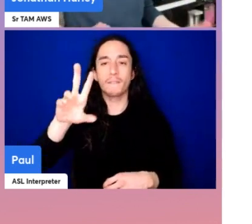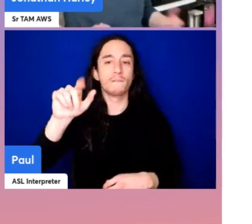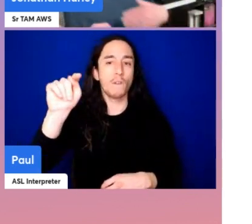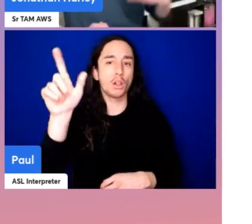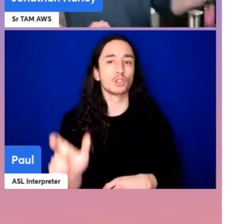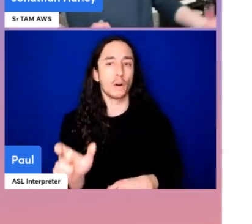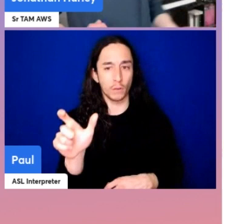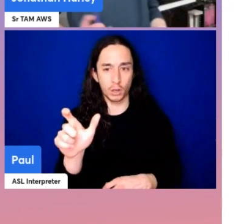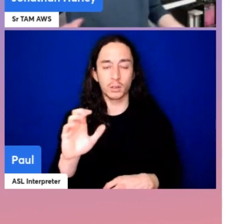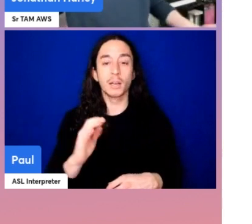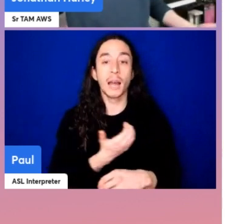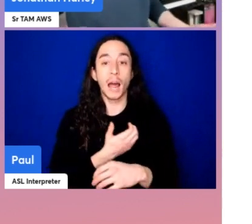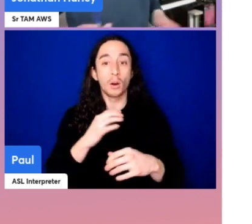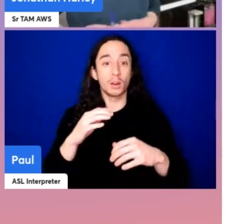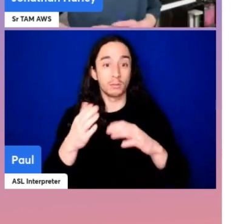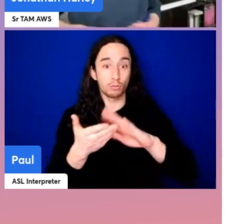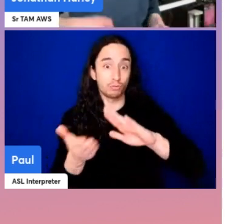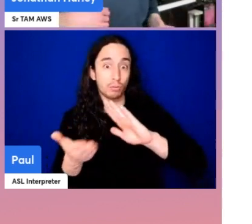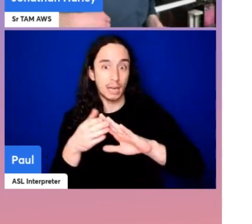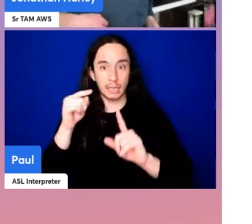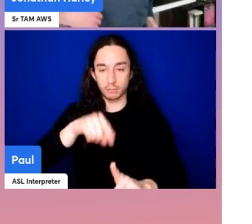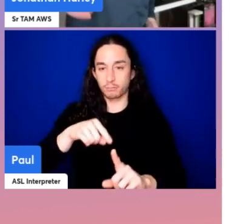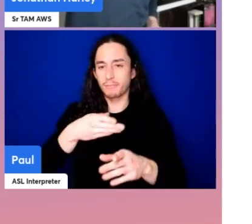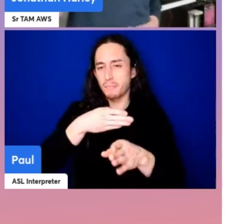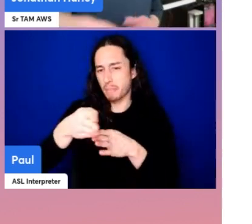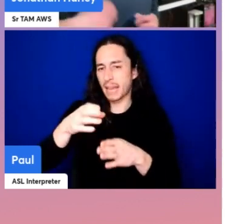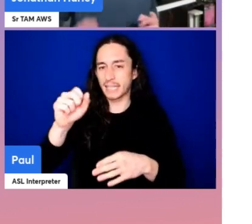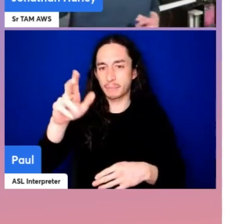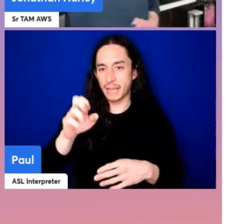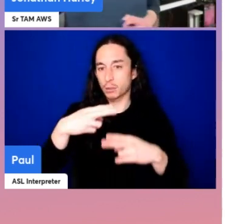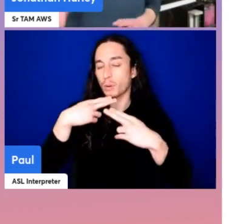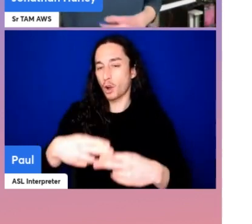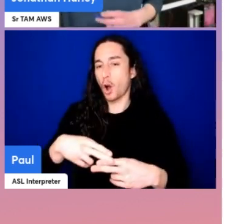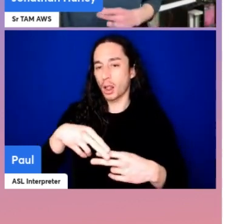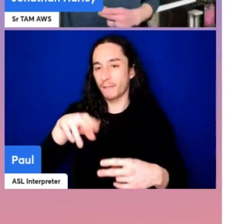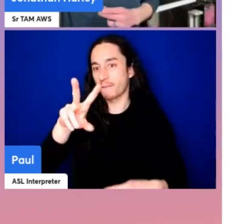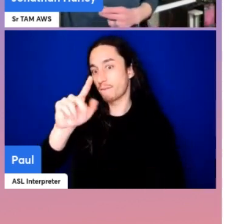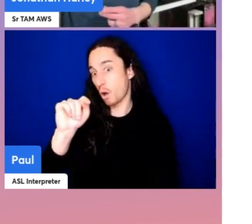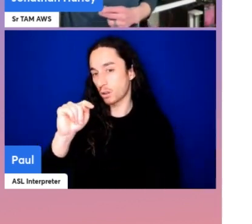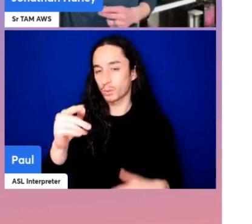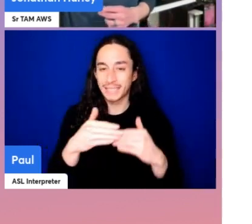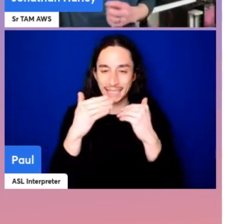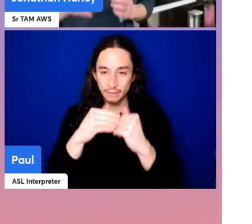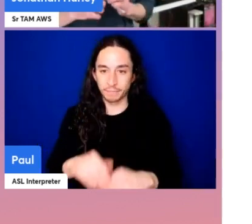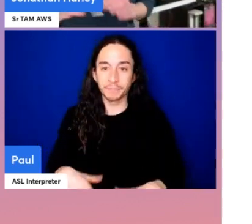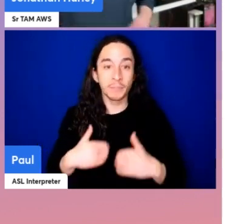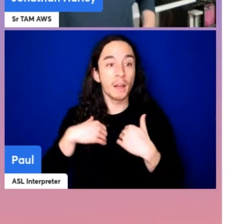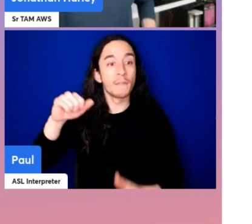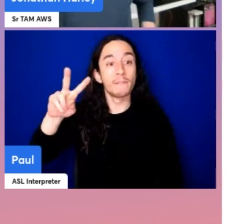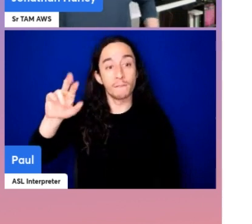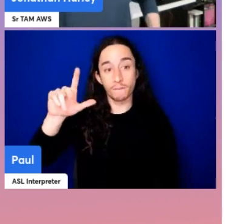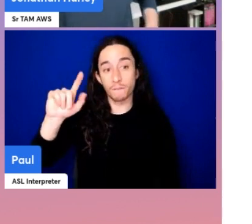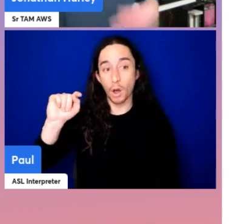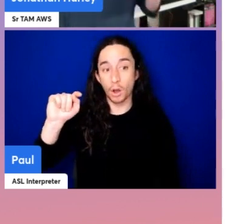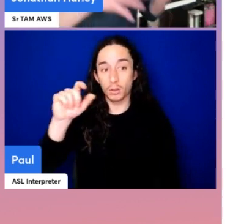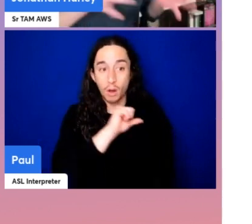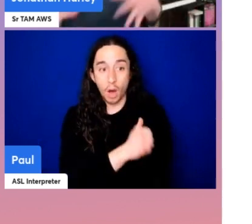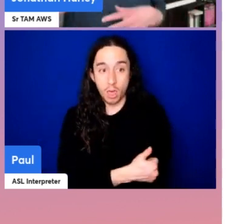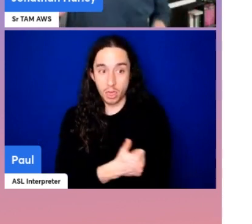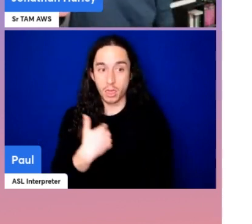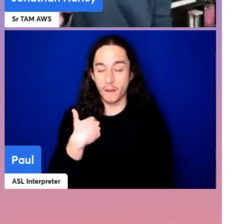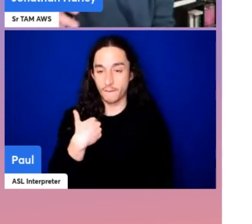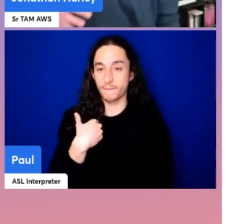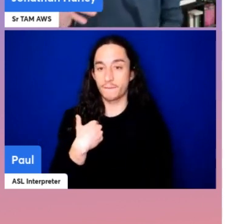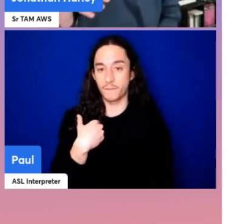in the Vault namespace, and it's called Vault, so it's pretty easy. We have a Vault auth, which is going to tie back to